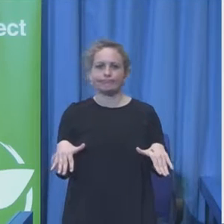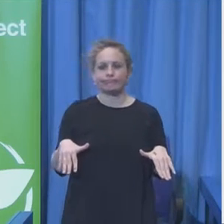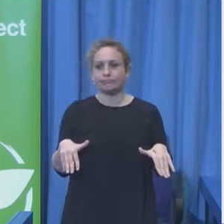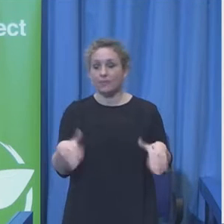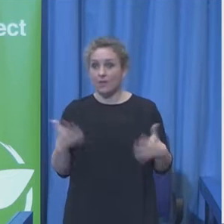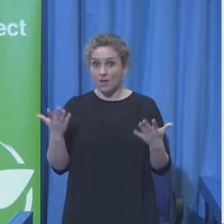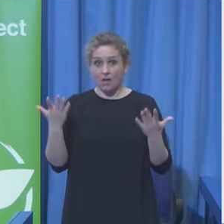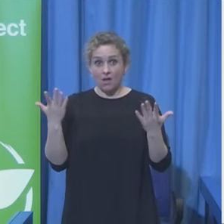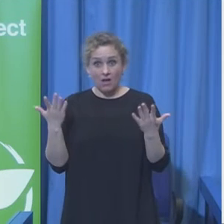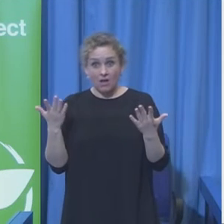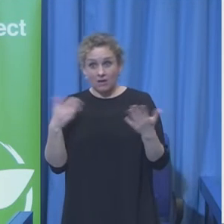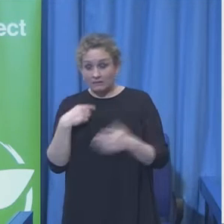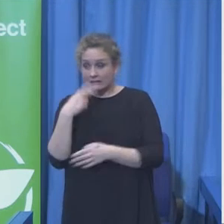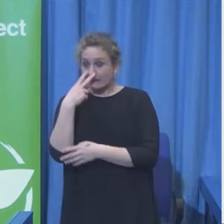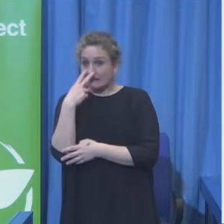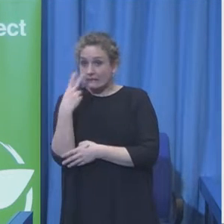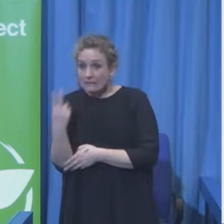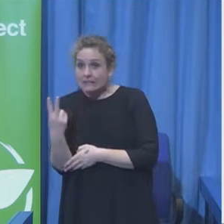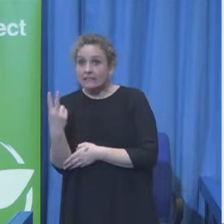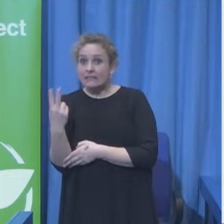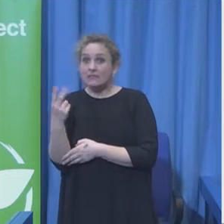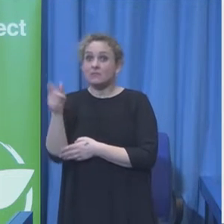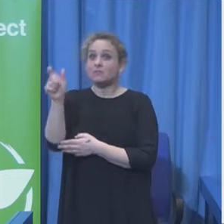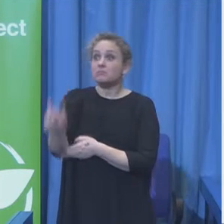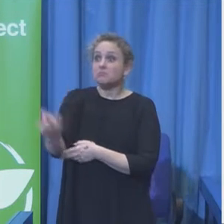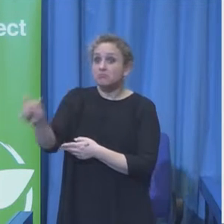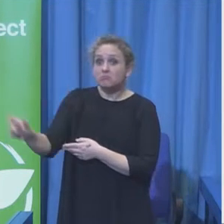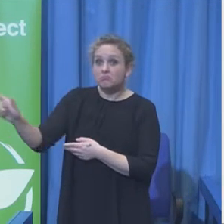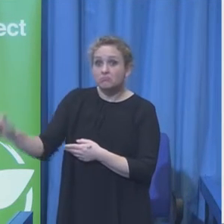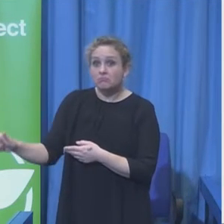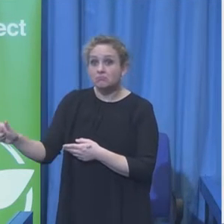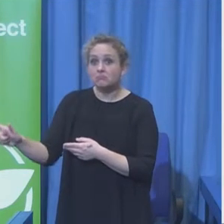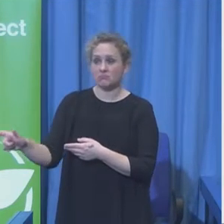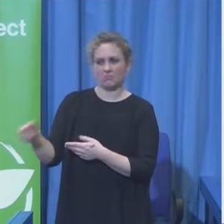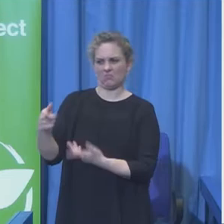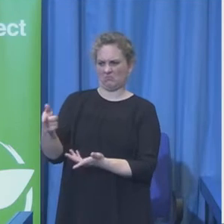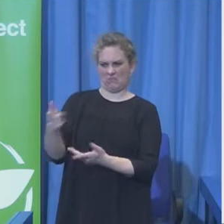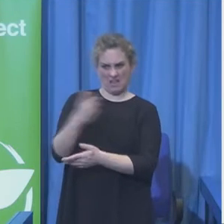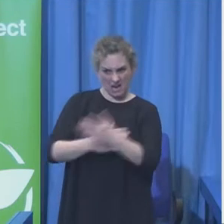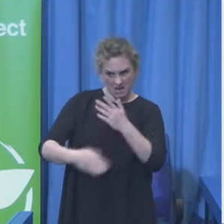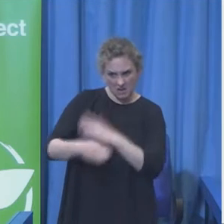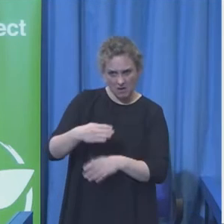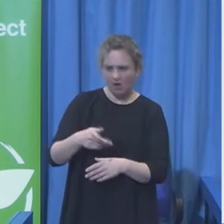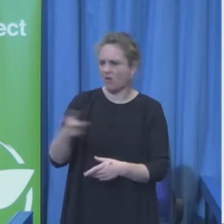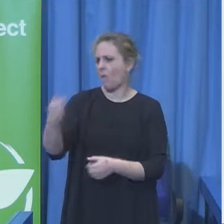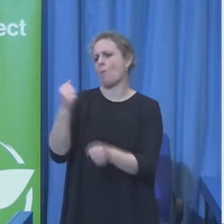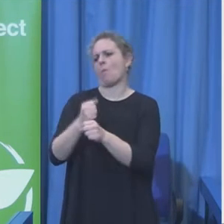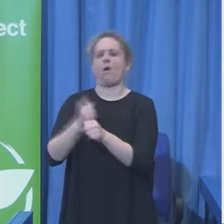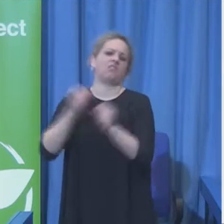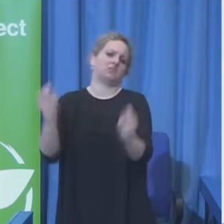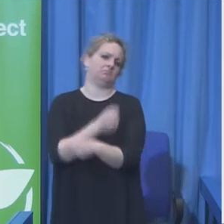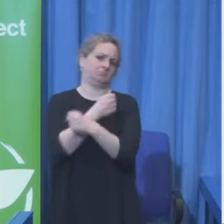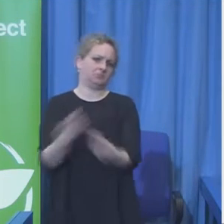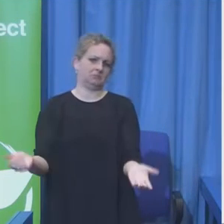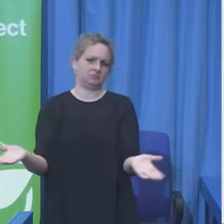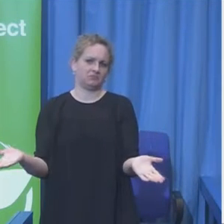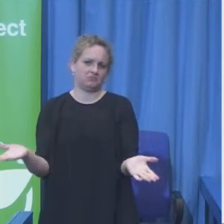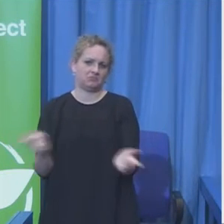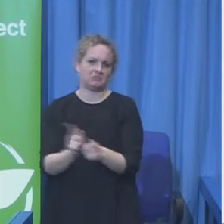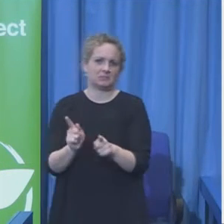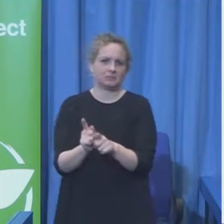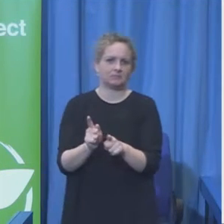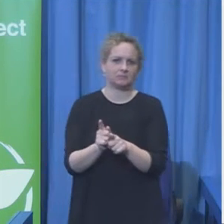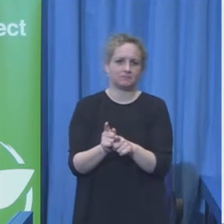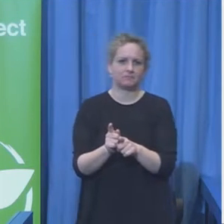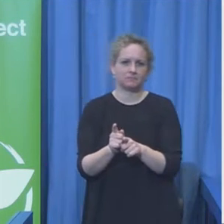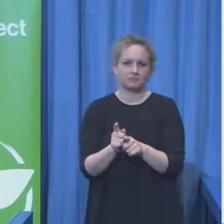total inability to work. System rentowy jest tak skonstruowany, że w przypadku